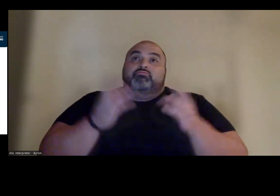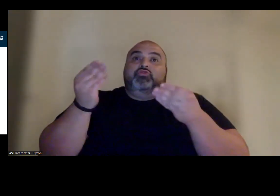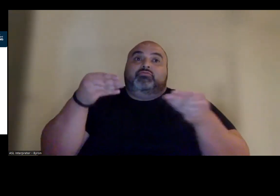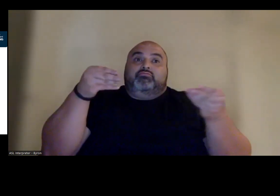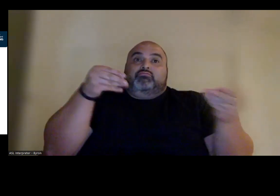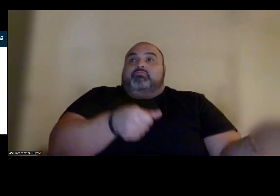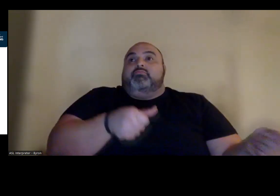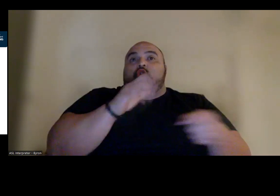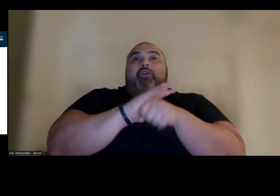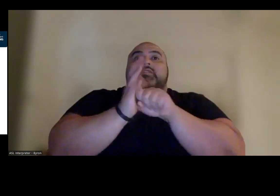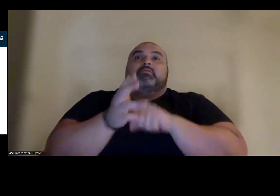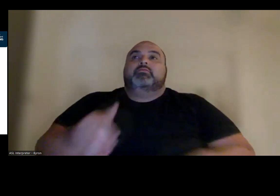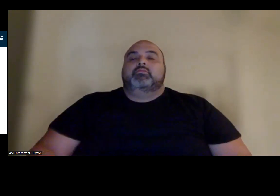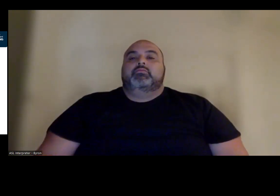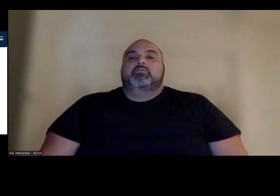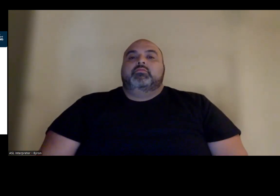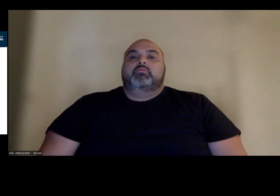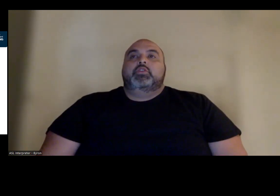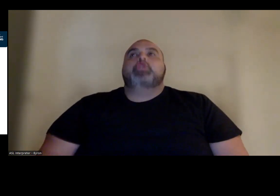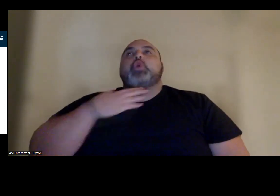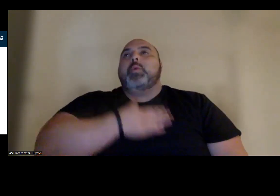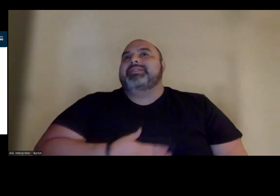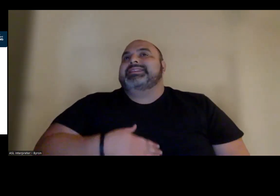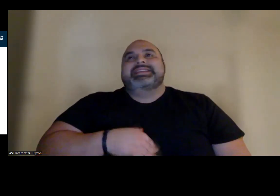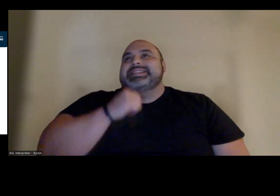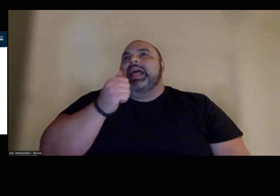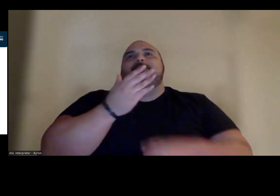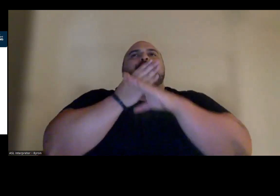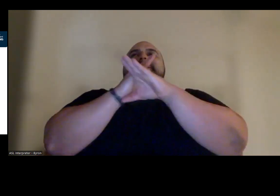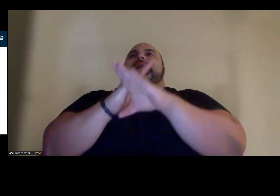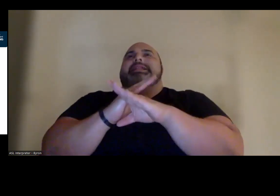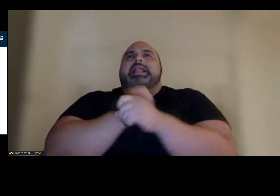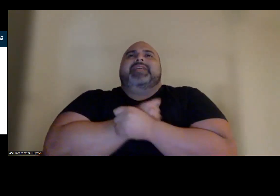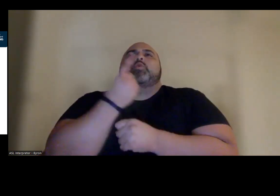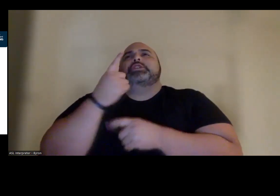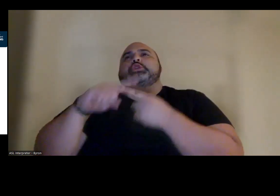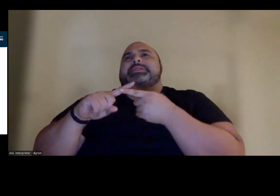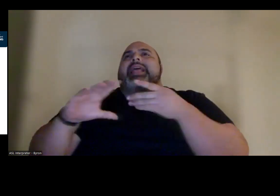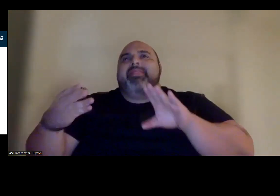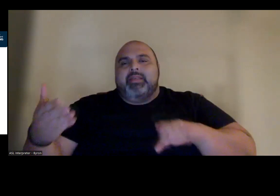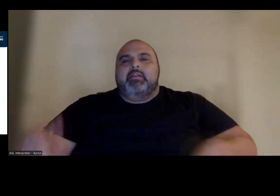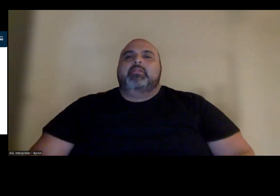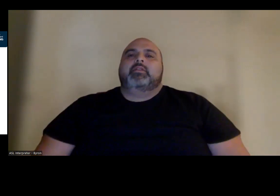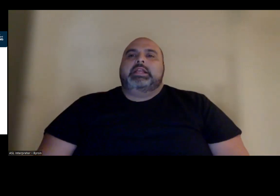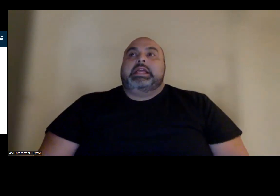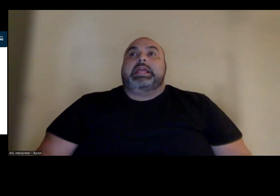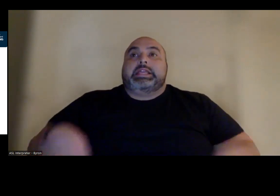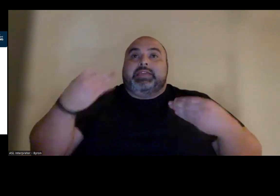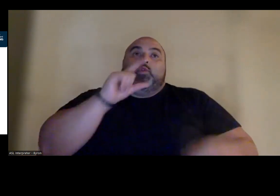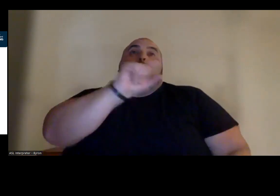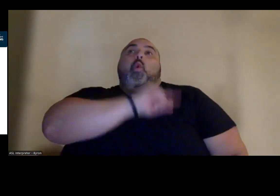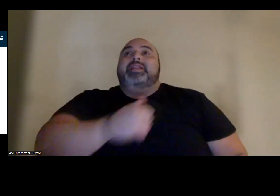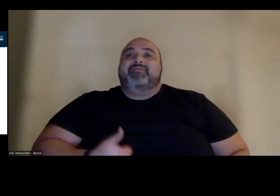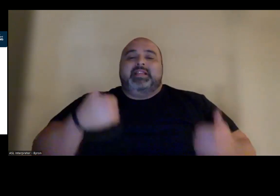So please let's not protect our loved ones to death. Let's give them quality of